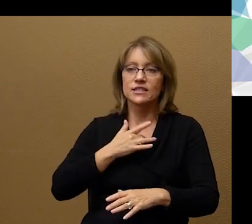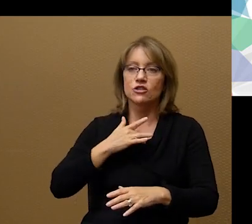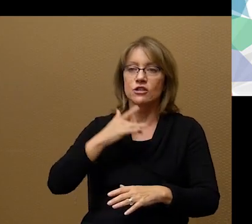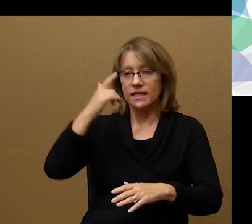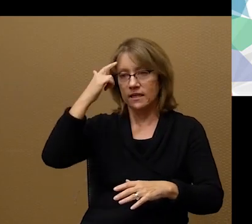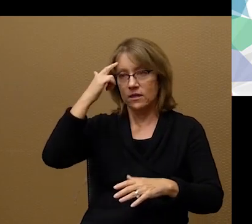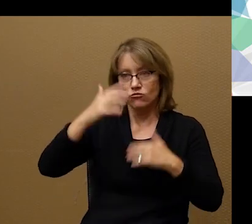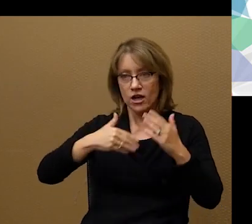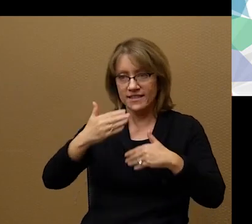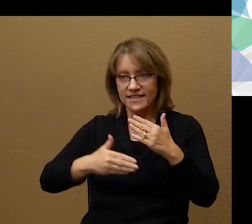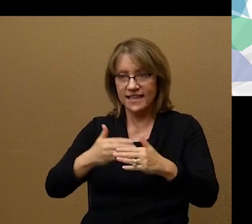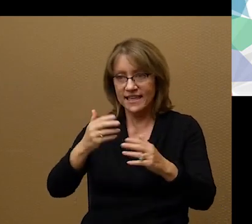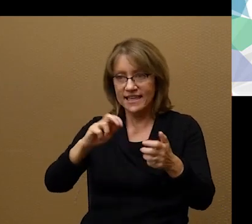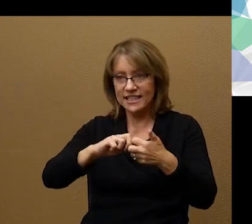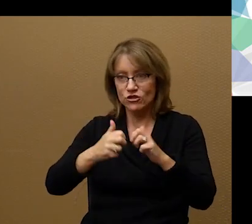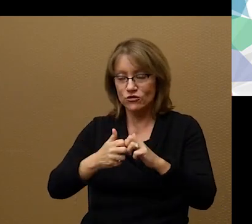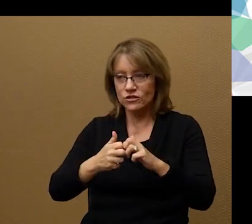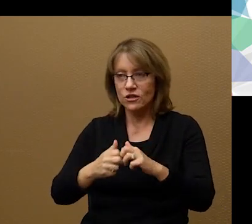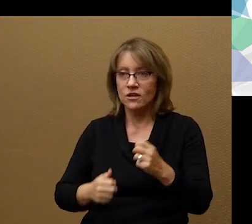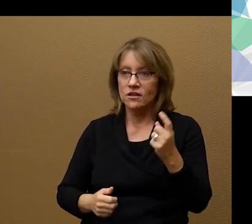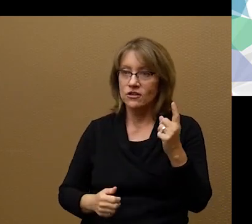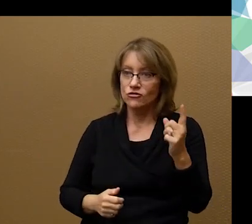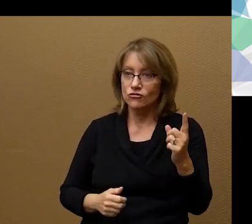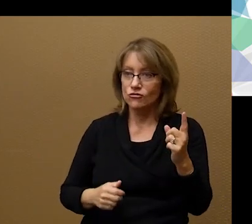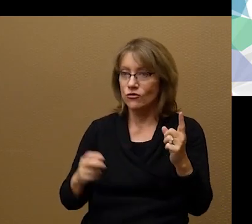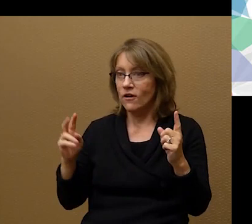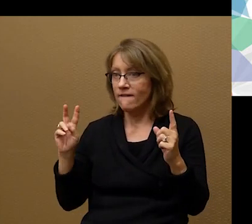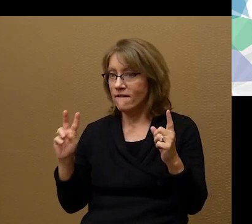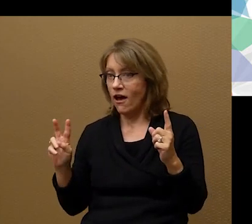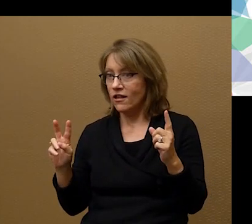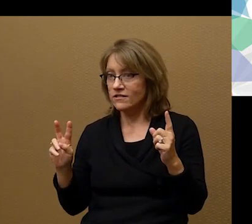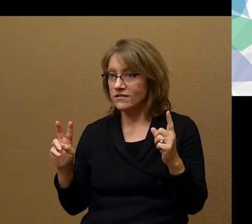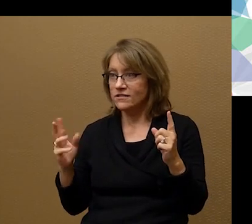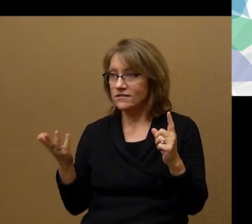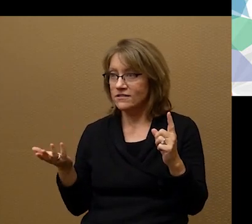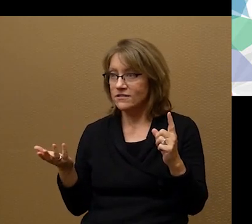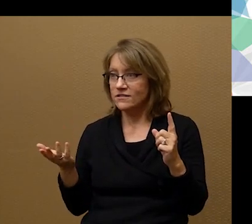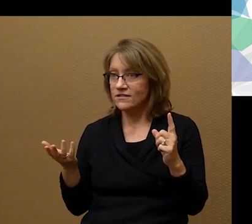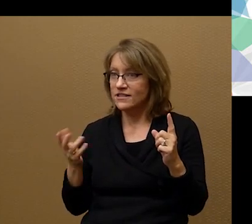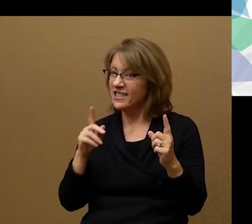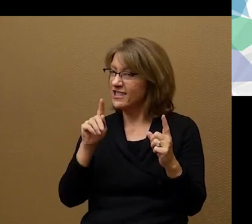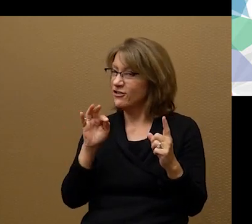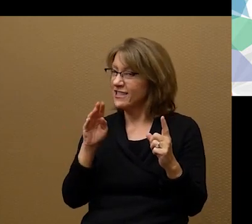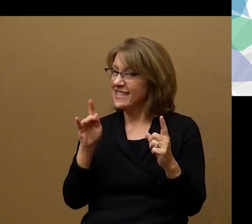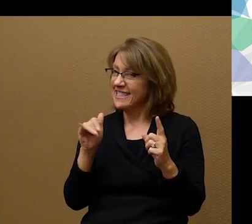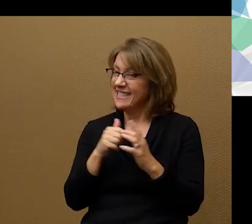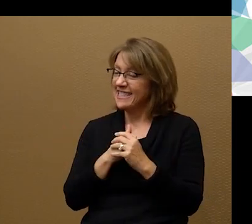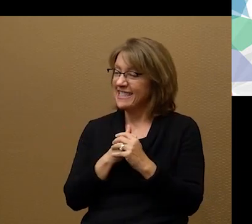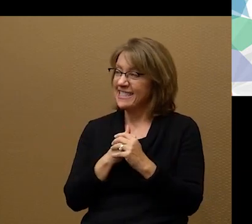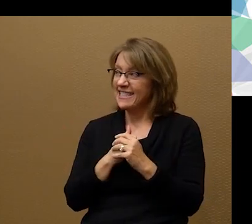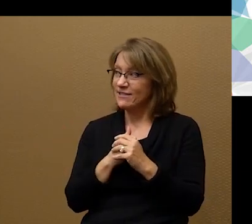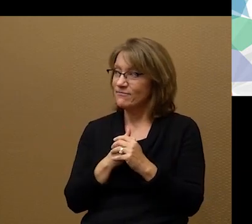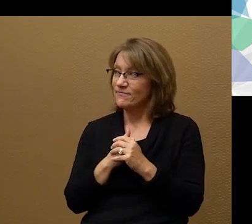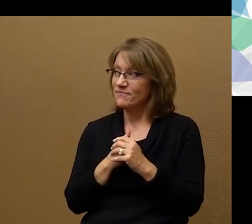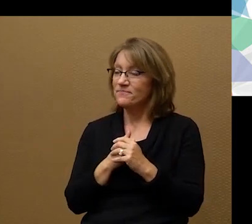issues. 1 is true, 2 is false. This is a tricky one.